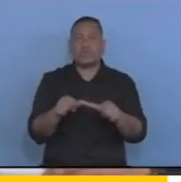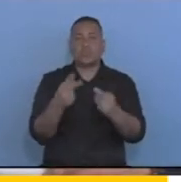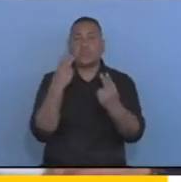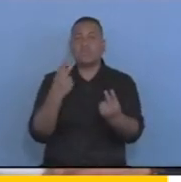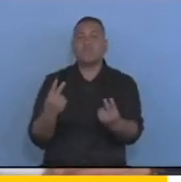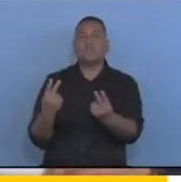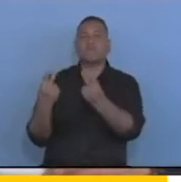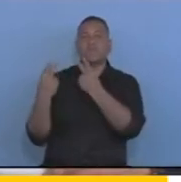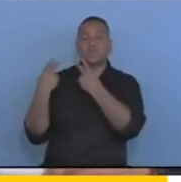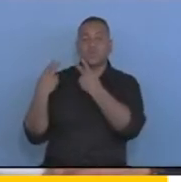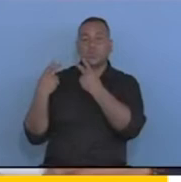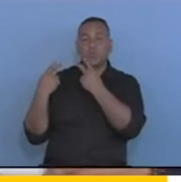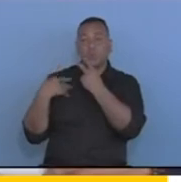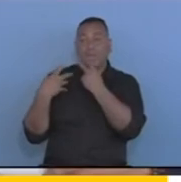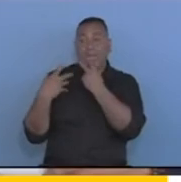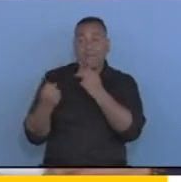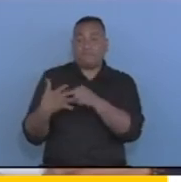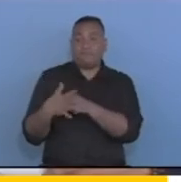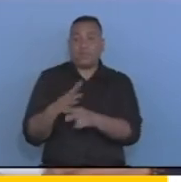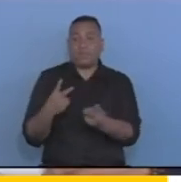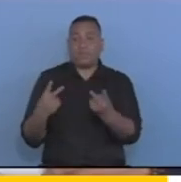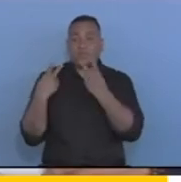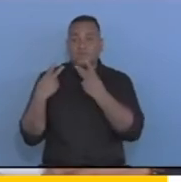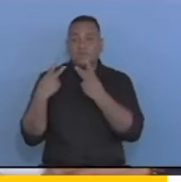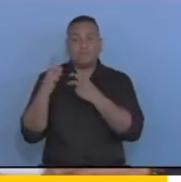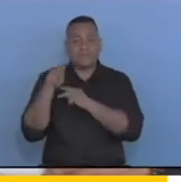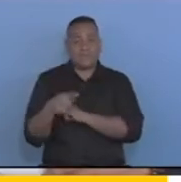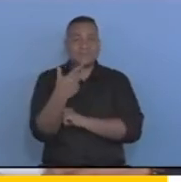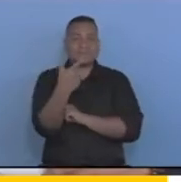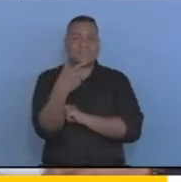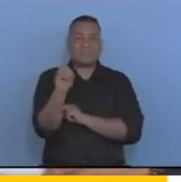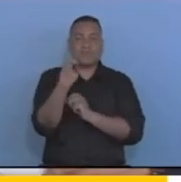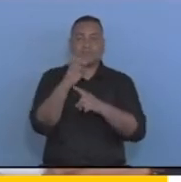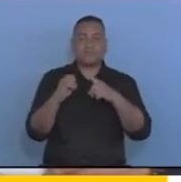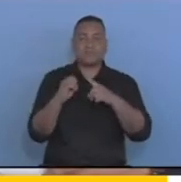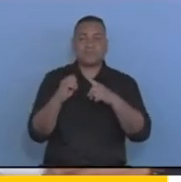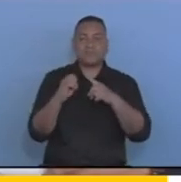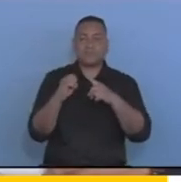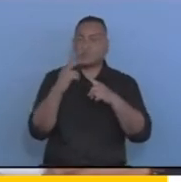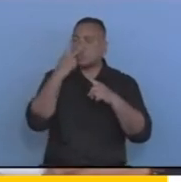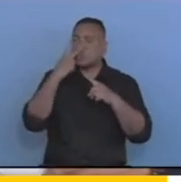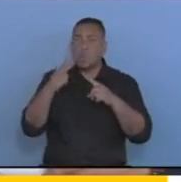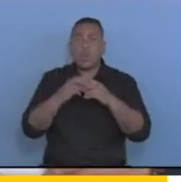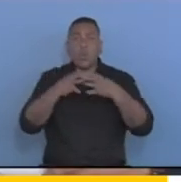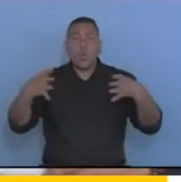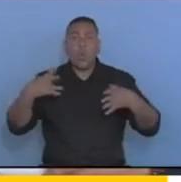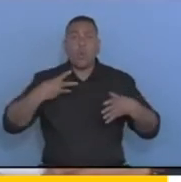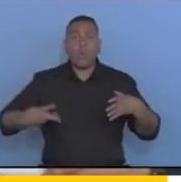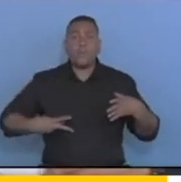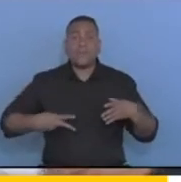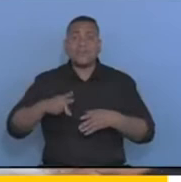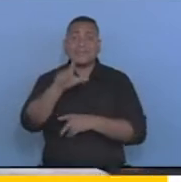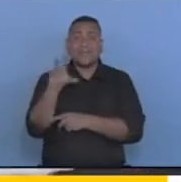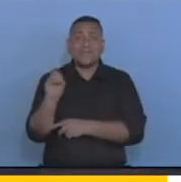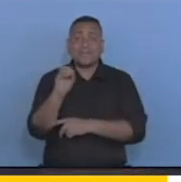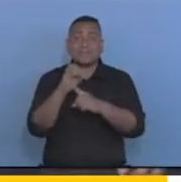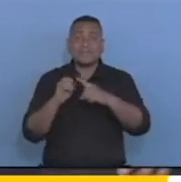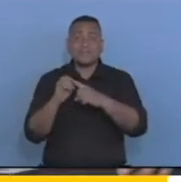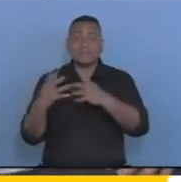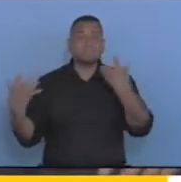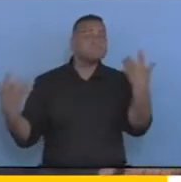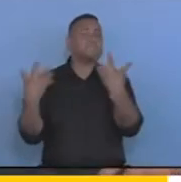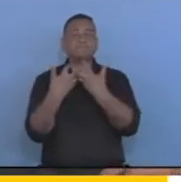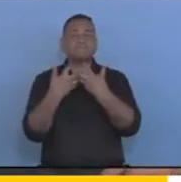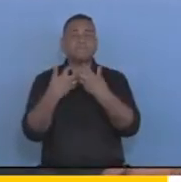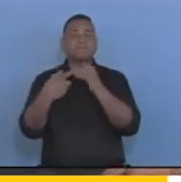review, 70% of the applicants were female. Yes. And all those females qualified, they met the requirements for the program. And this is actually Mr.